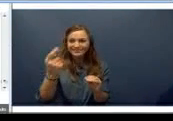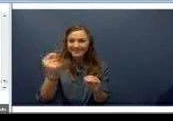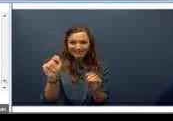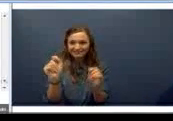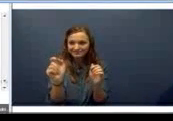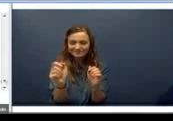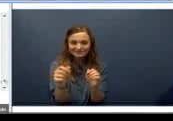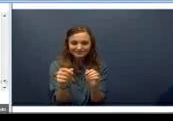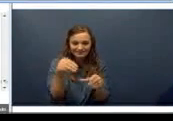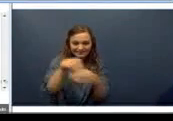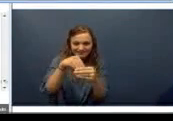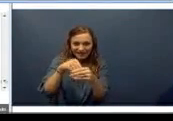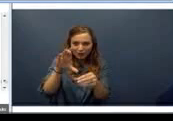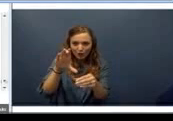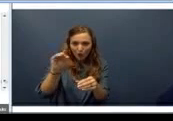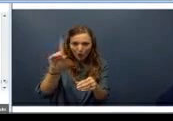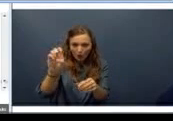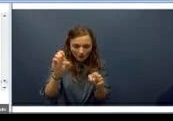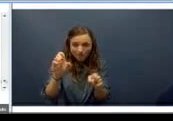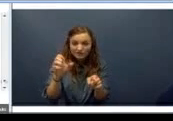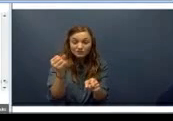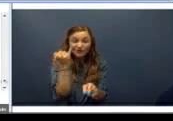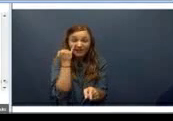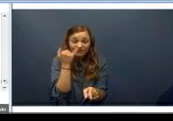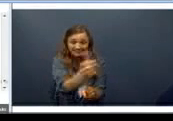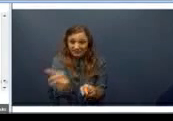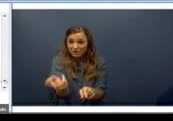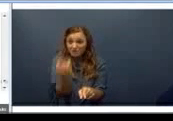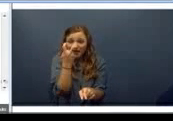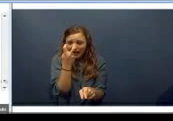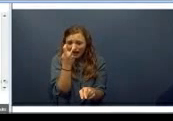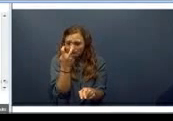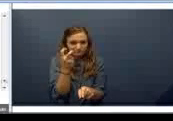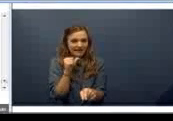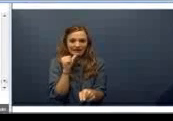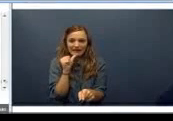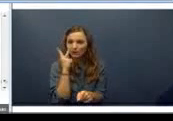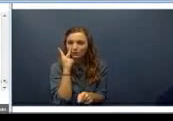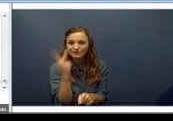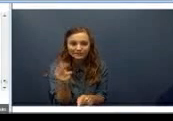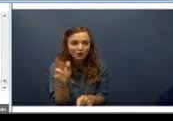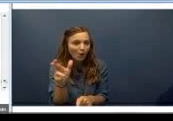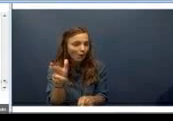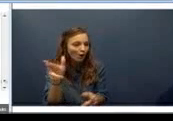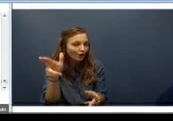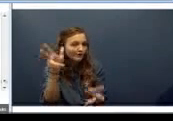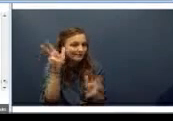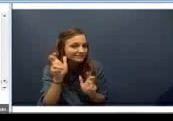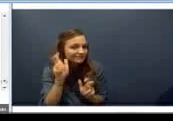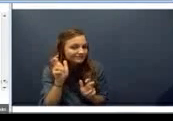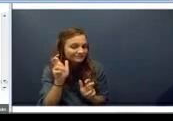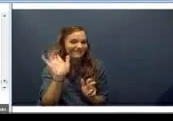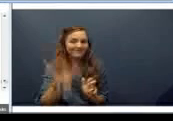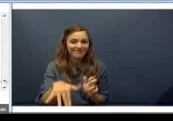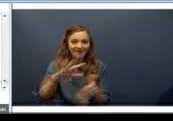images, and they have no text equivalent coded into them. So a blind user is not going to get any of that content.